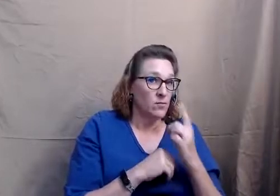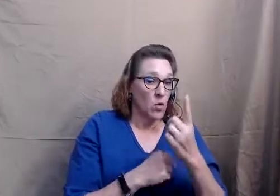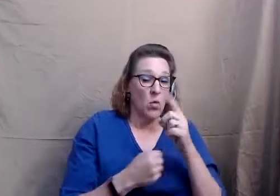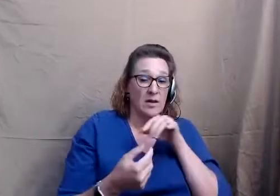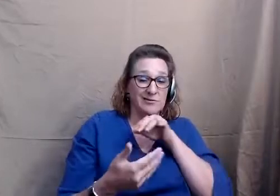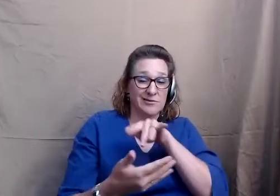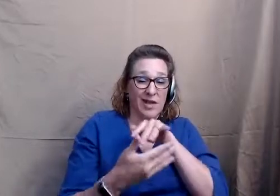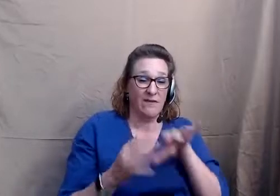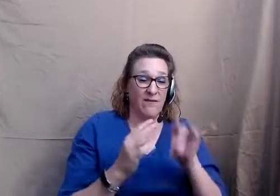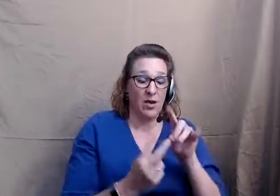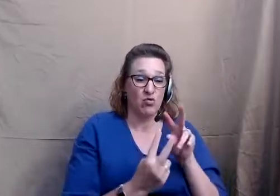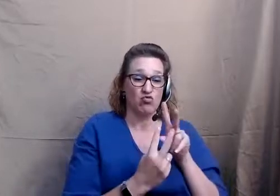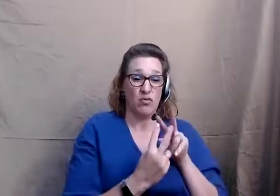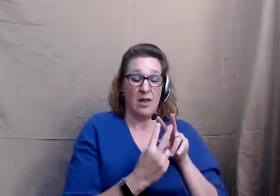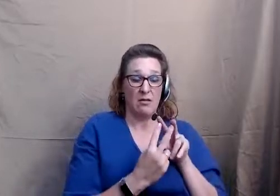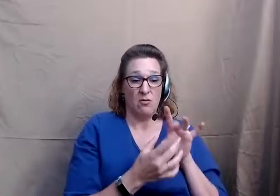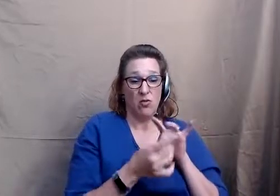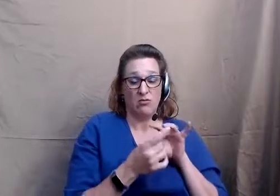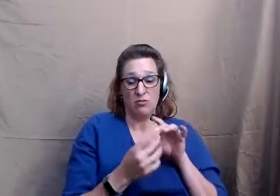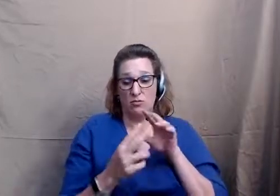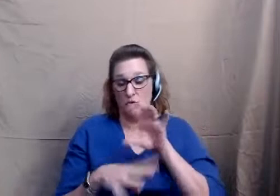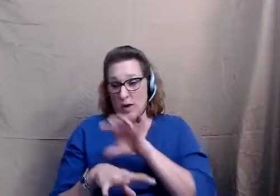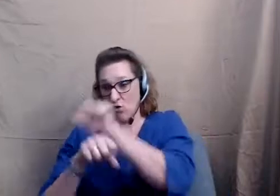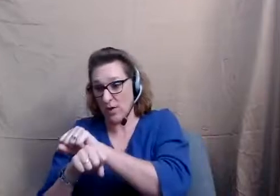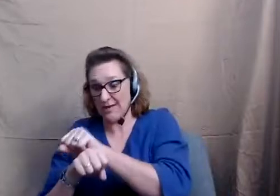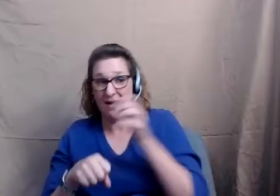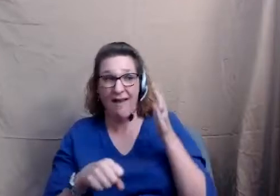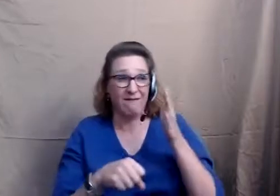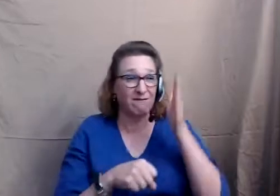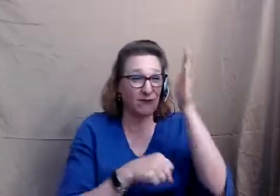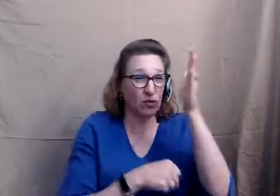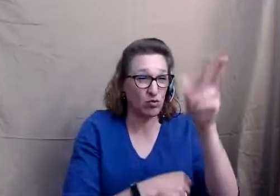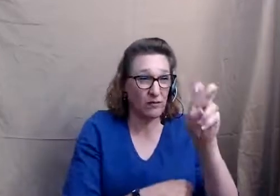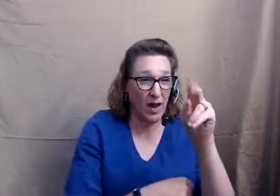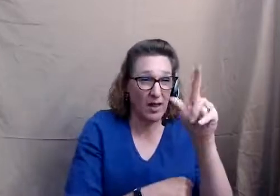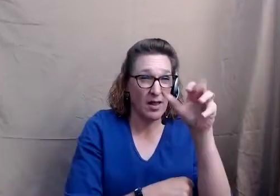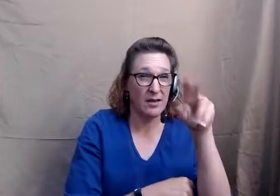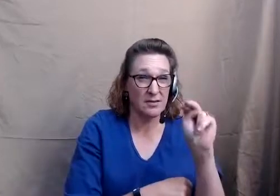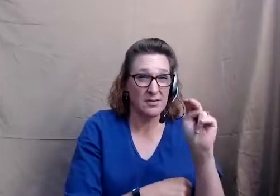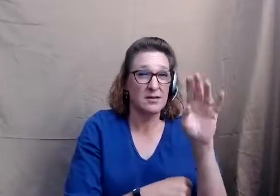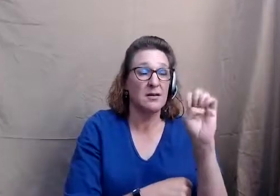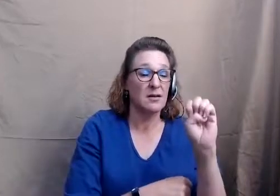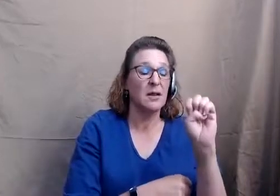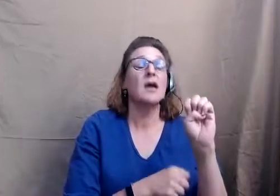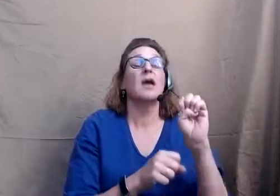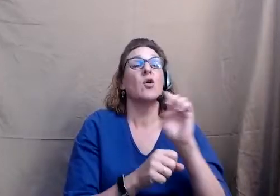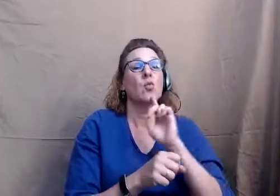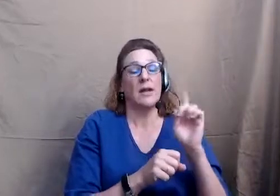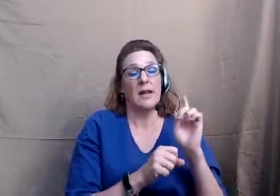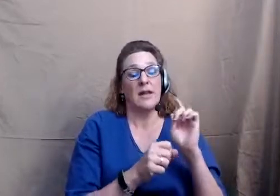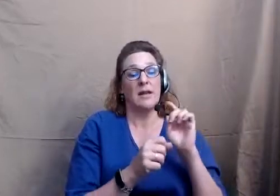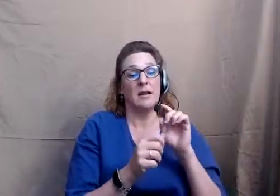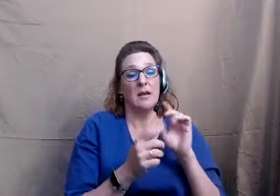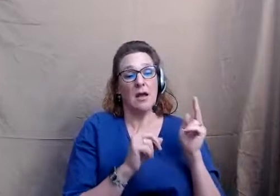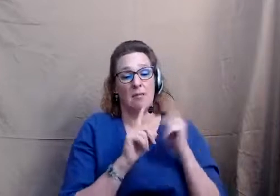relationship between arrest and future violence is entirely attributable to pre-arrest risk differences in